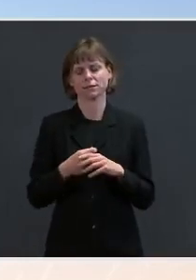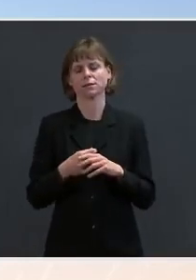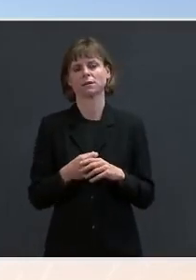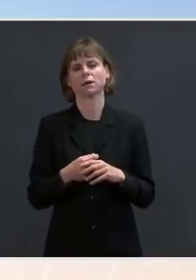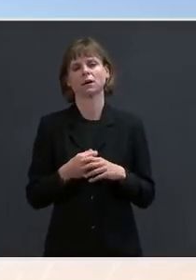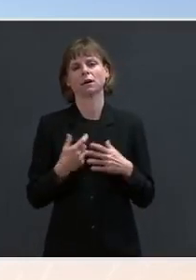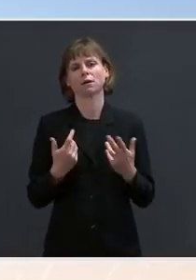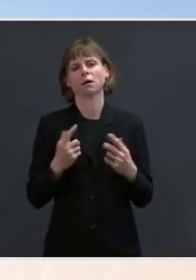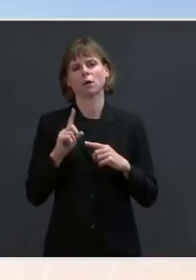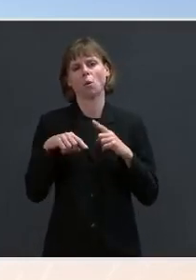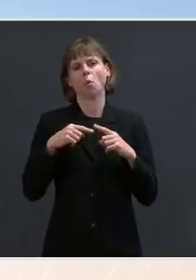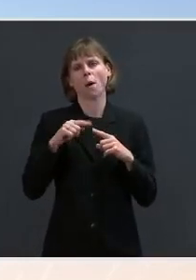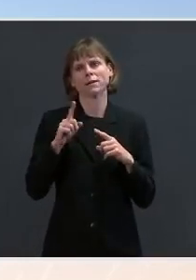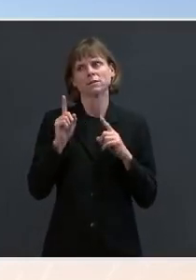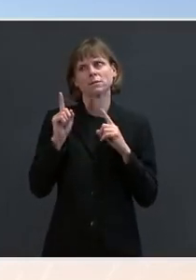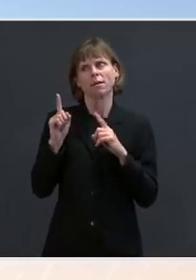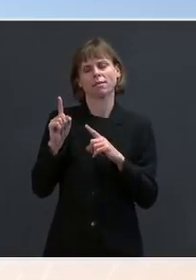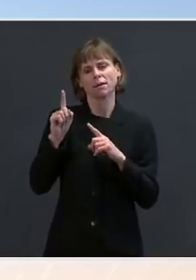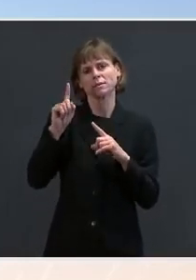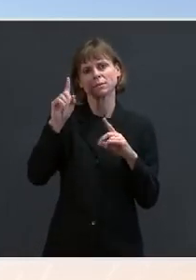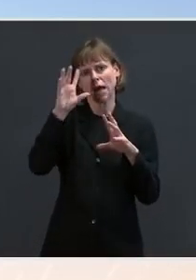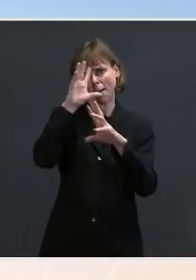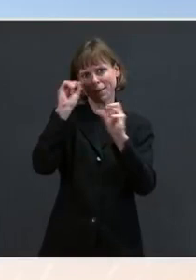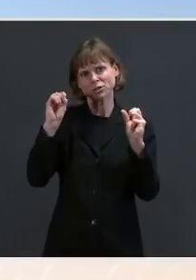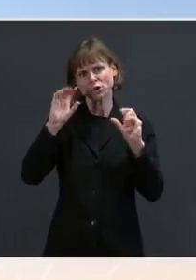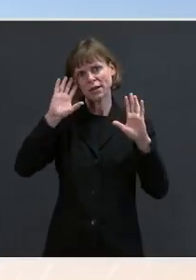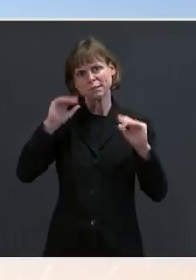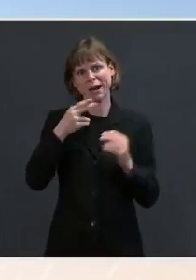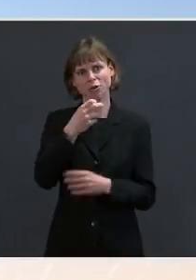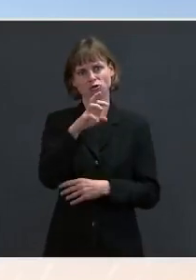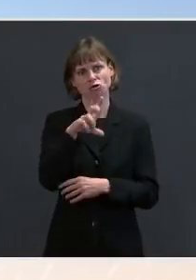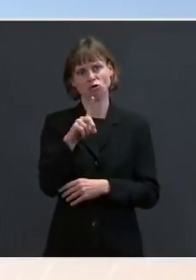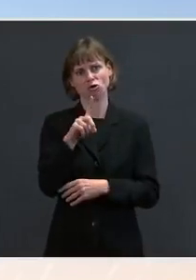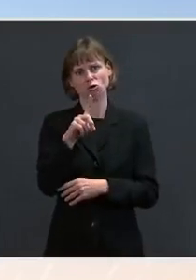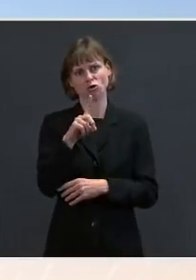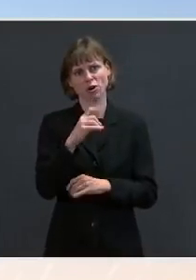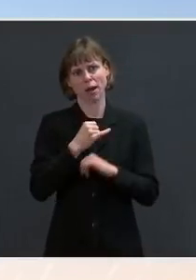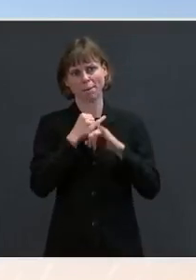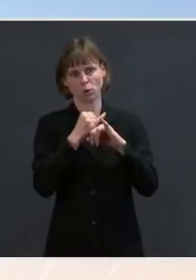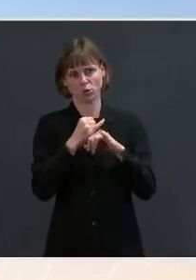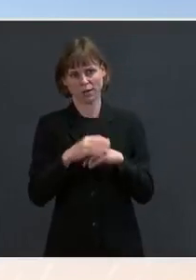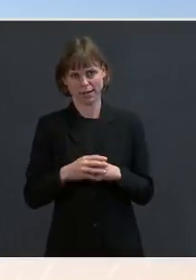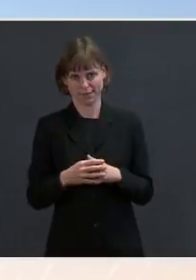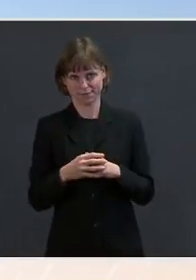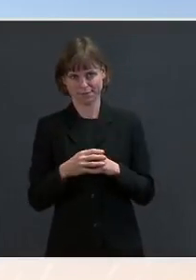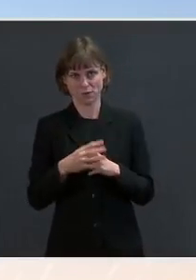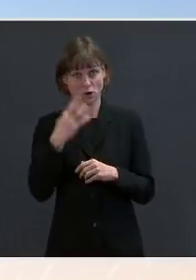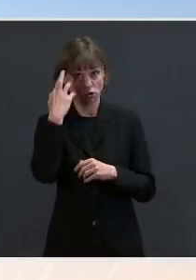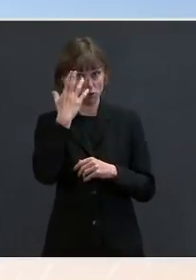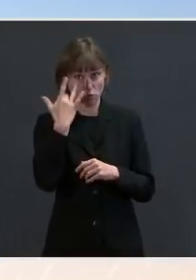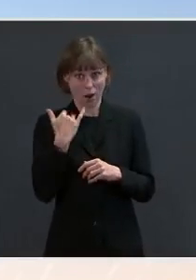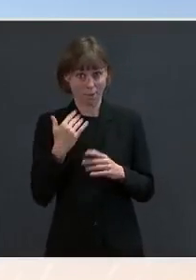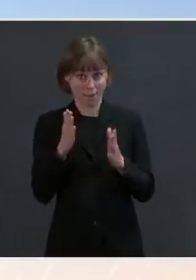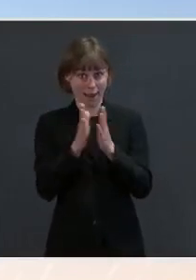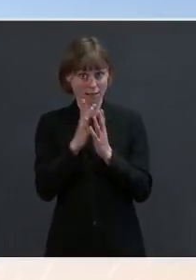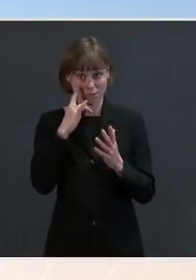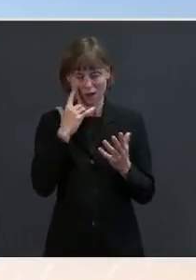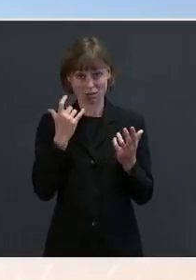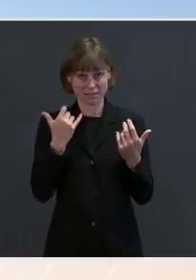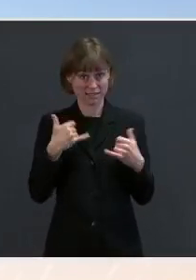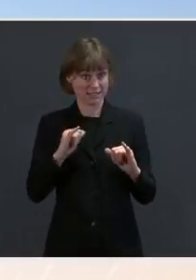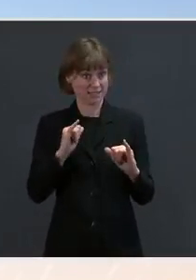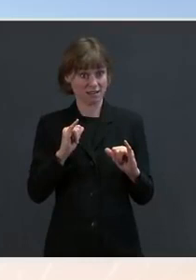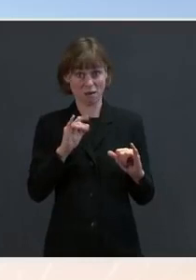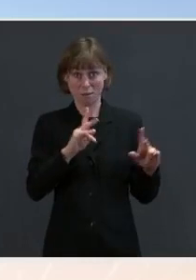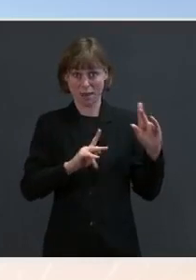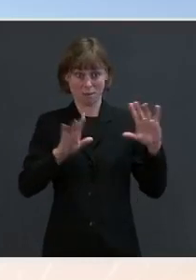administration expecting herd immunity? And I ask that because there are still populations in this nation that are not running to